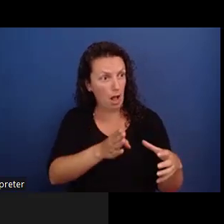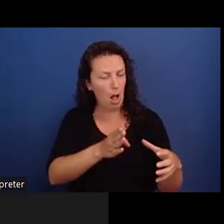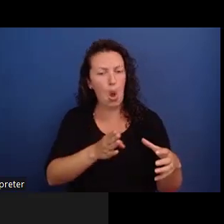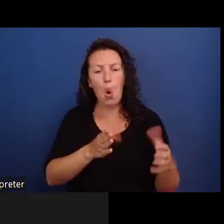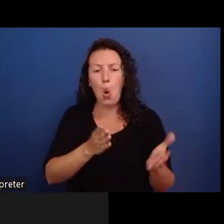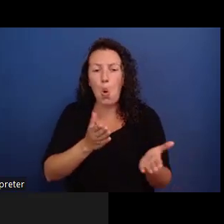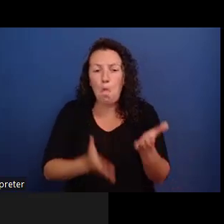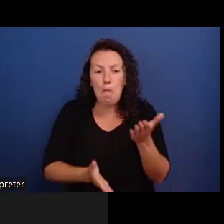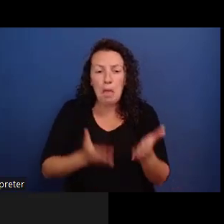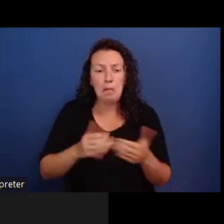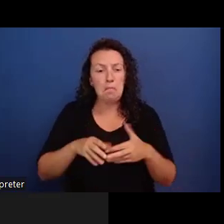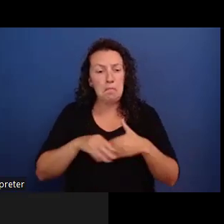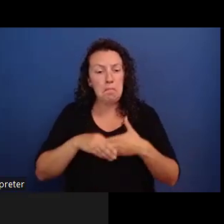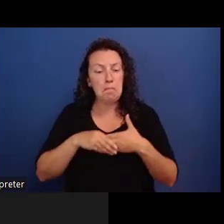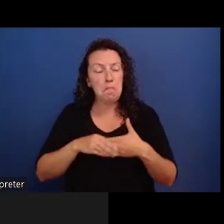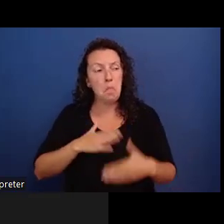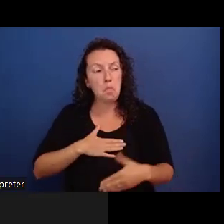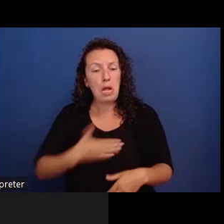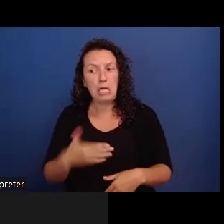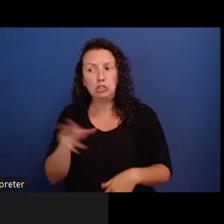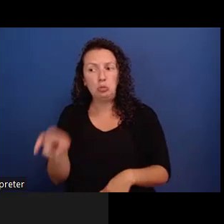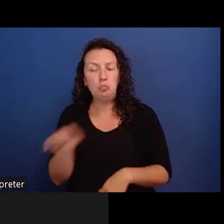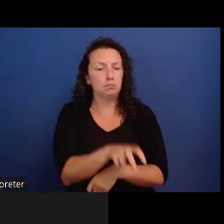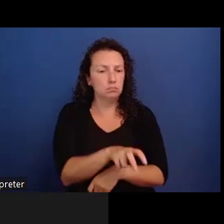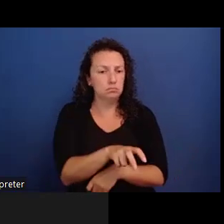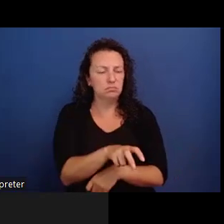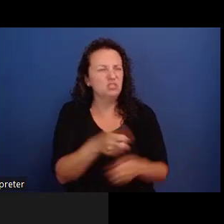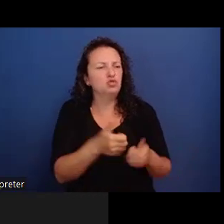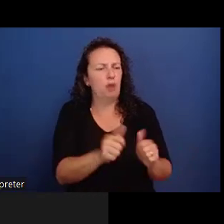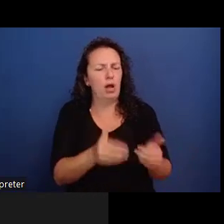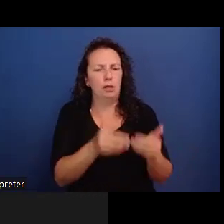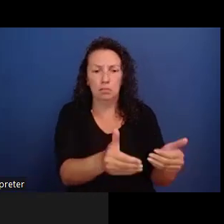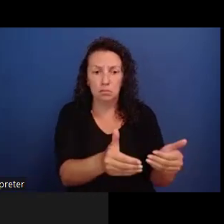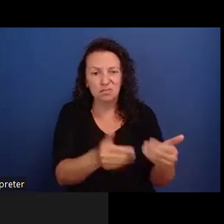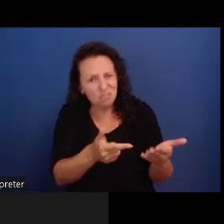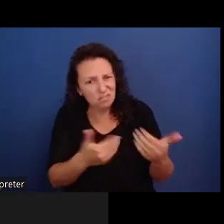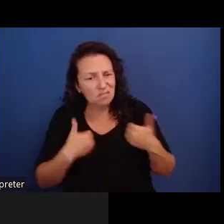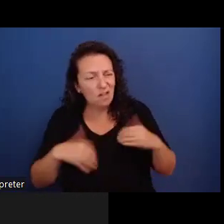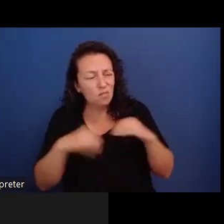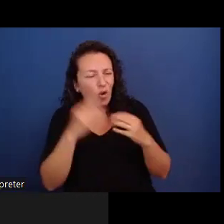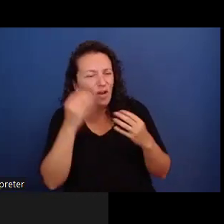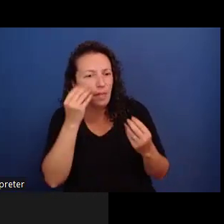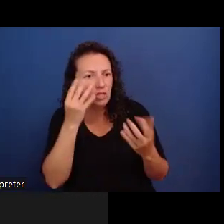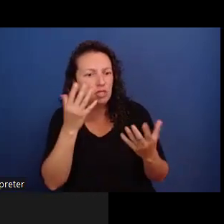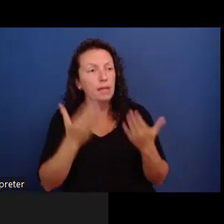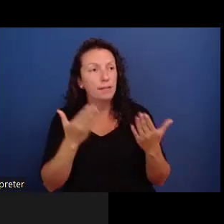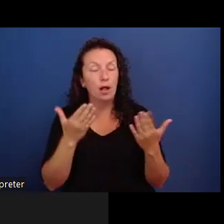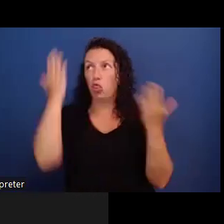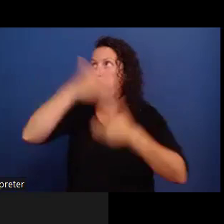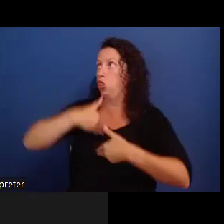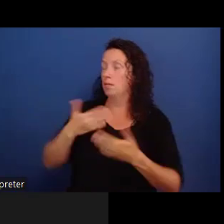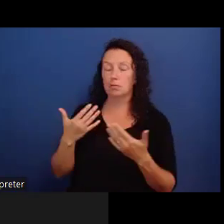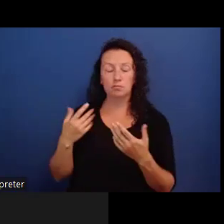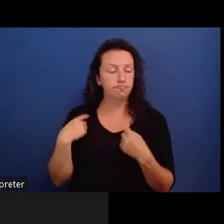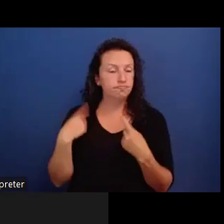try this. So, you know, it gives you information that you might not have known otherwise. You can still